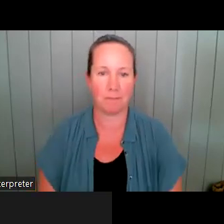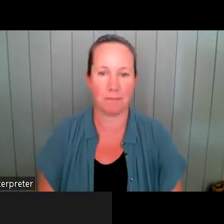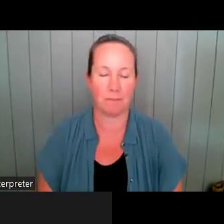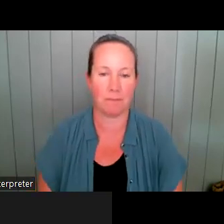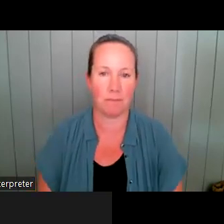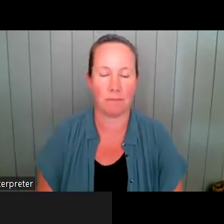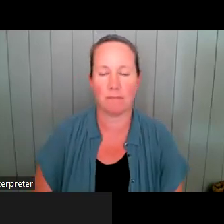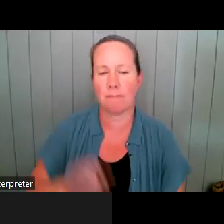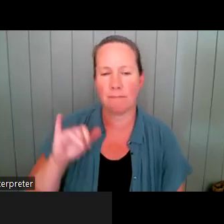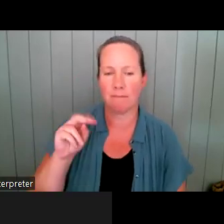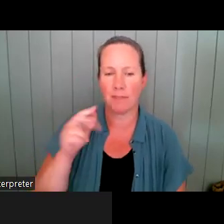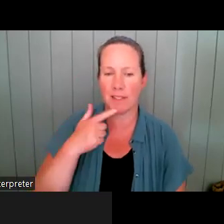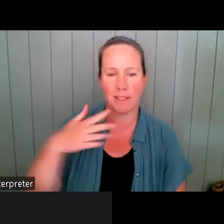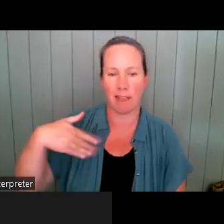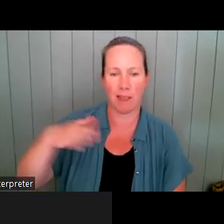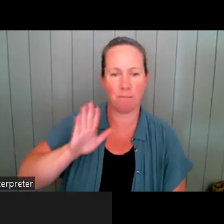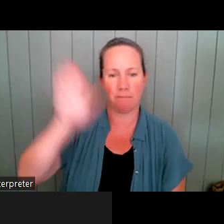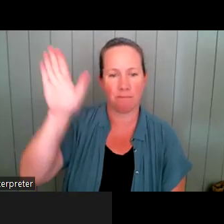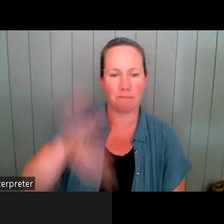No hands just yet. Okay.